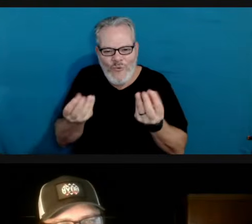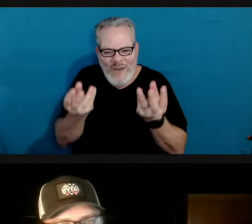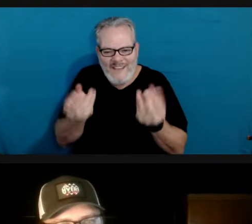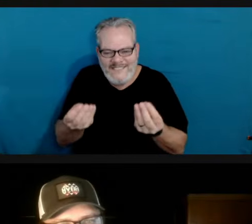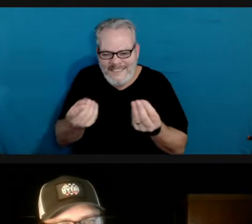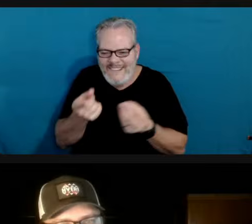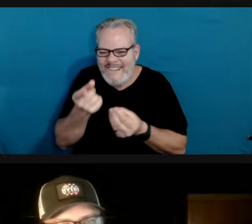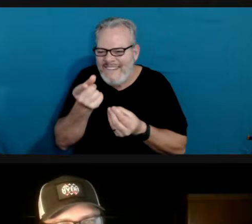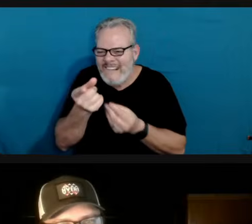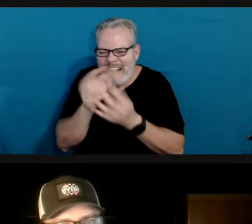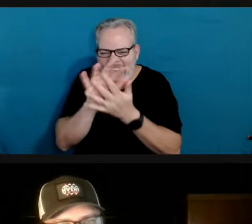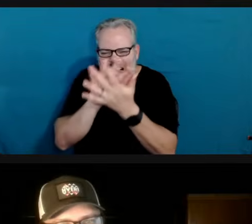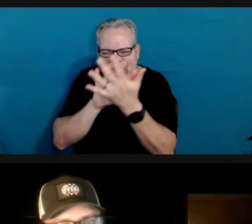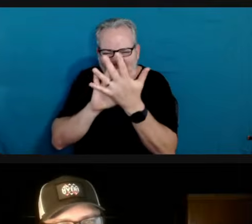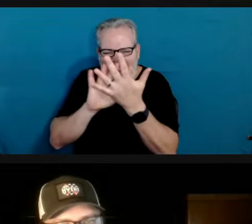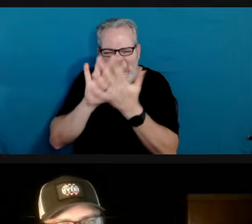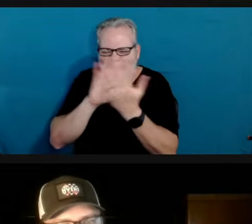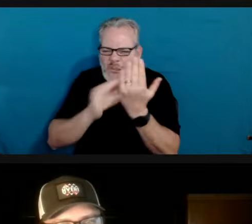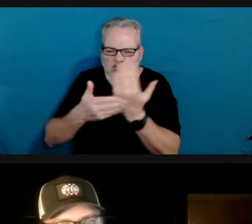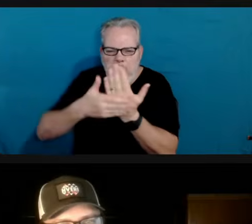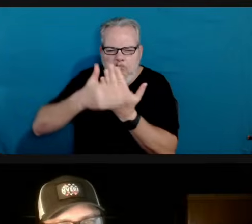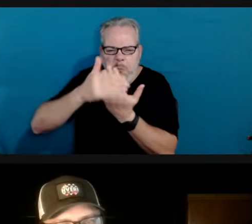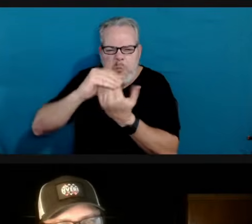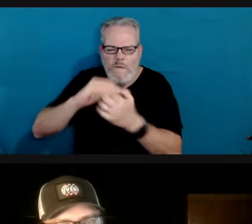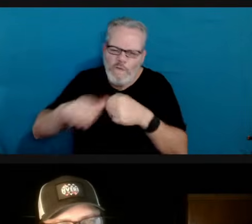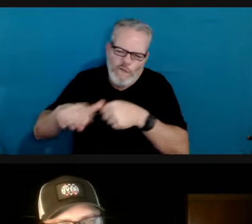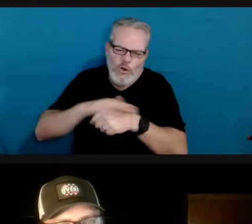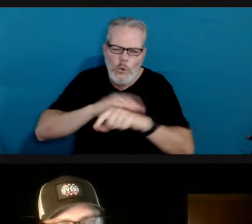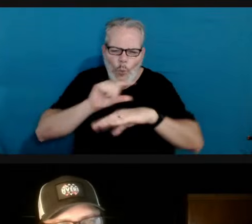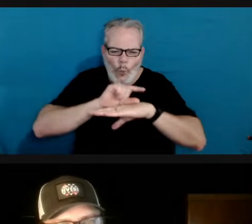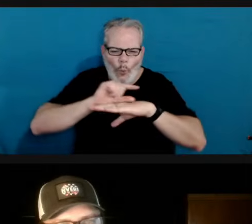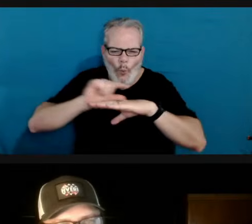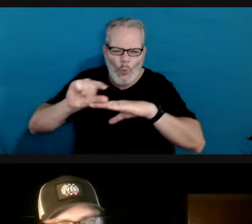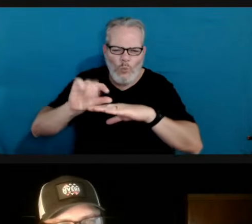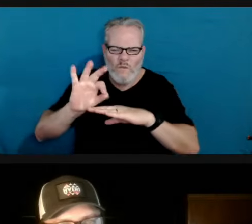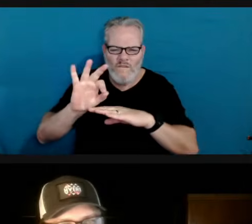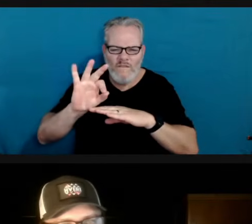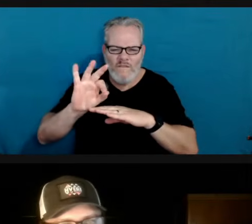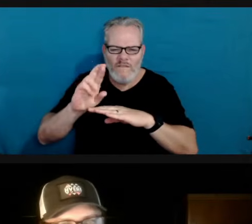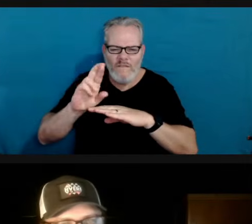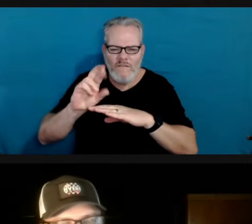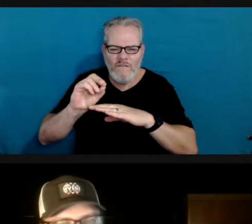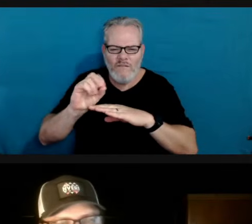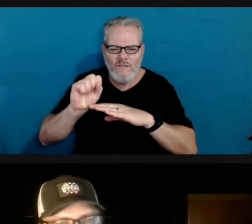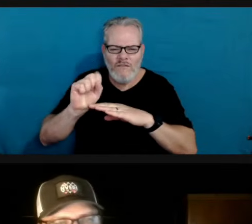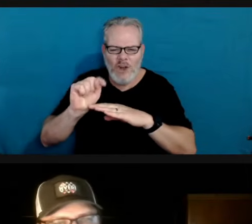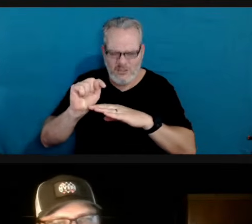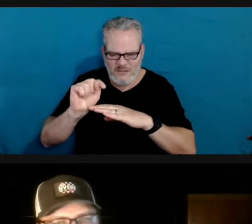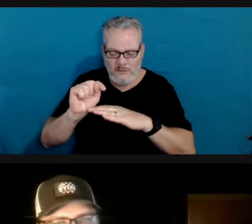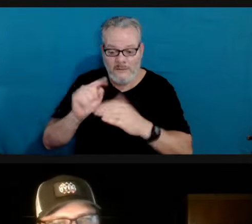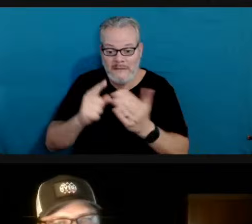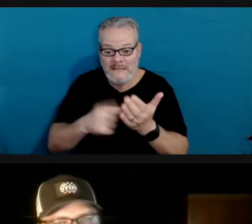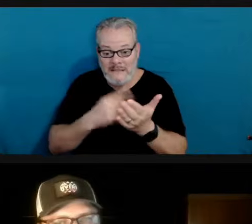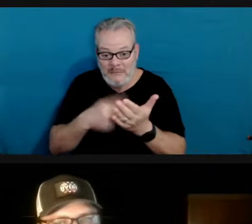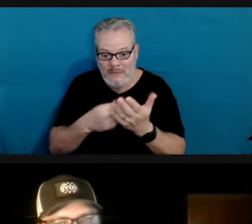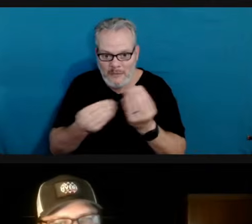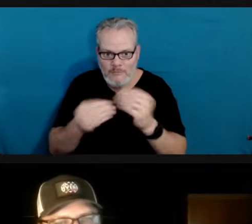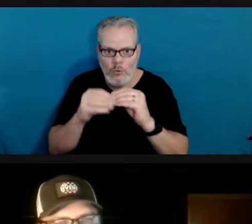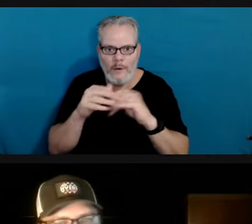steam across the entire caldera floor. And then other times where it's more of the persistent degassing